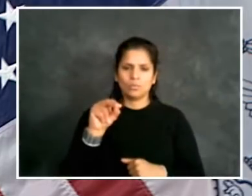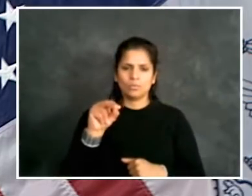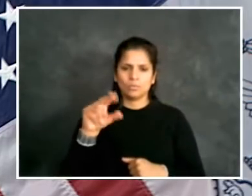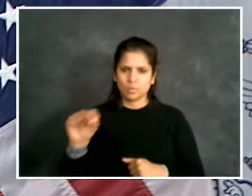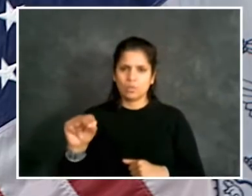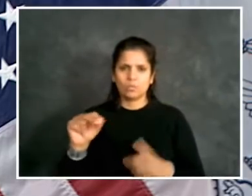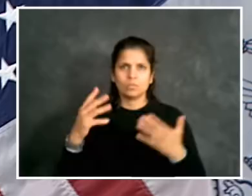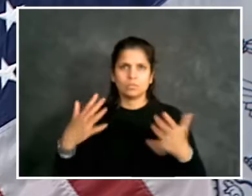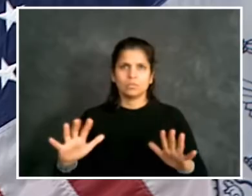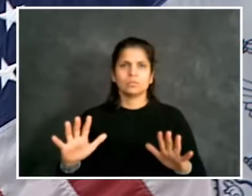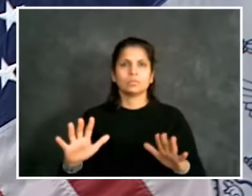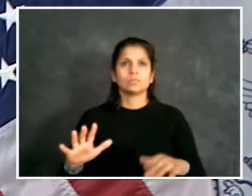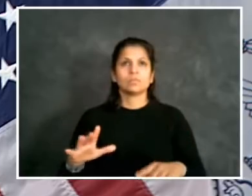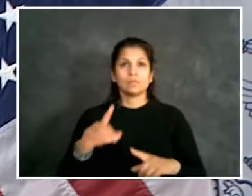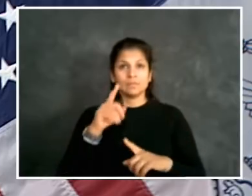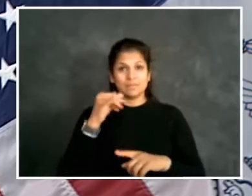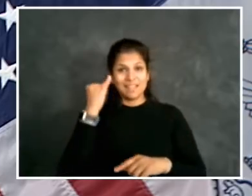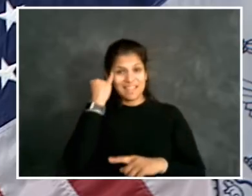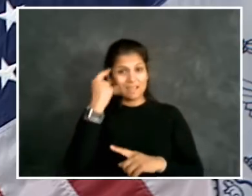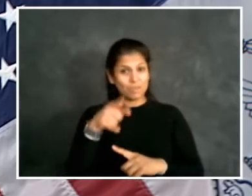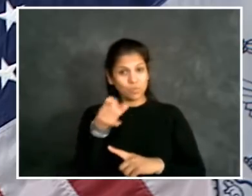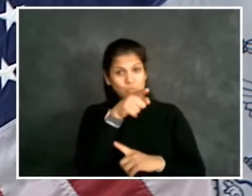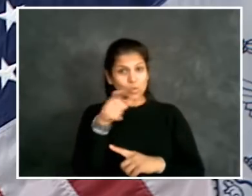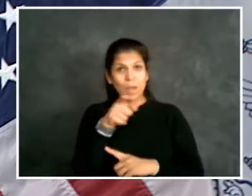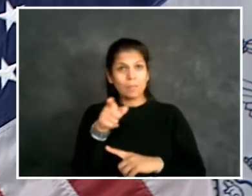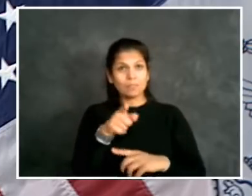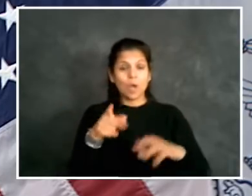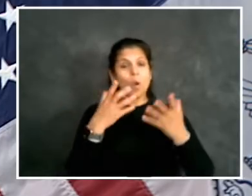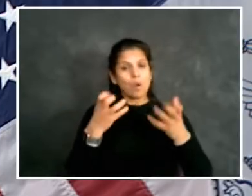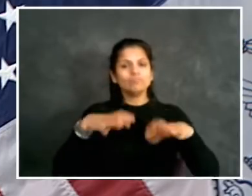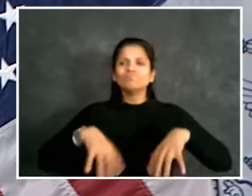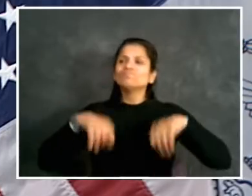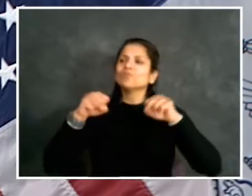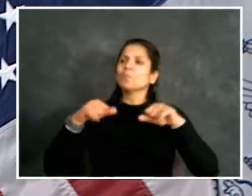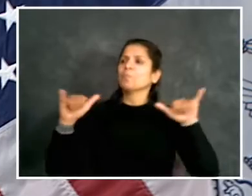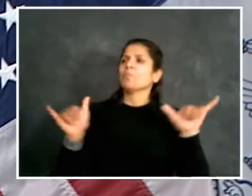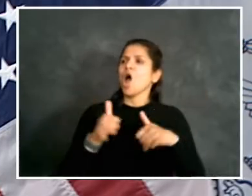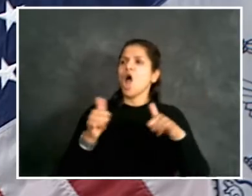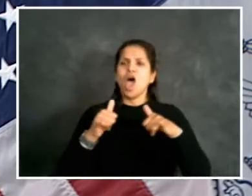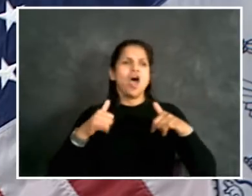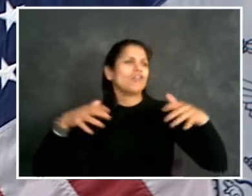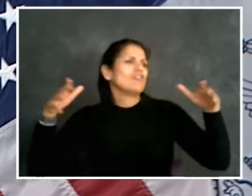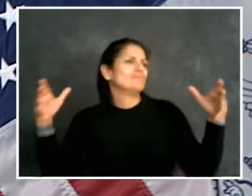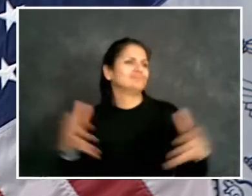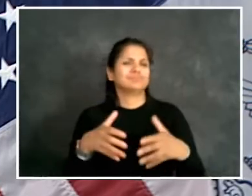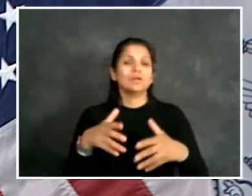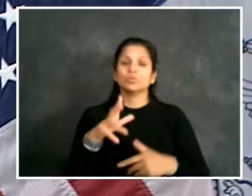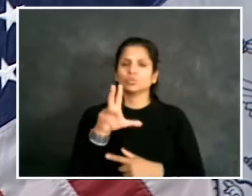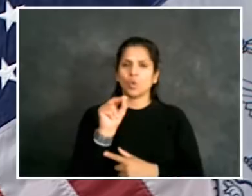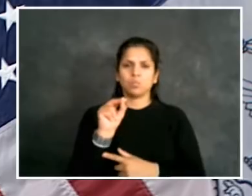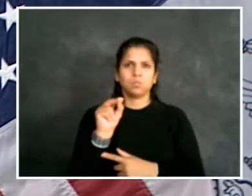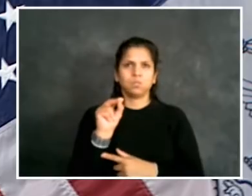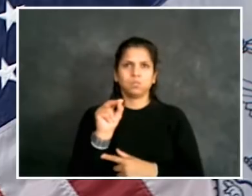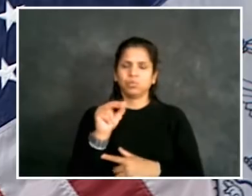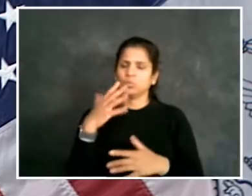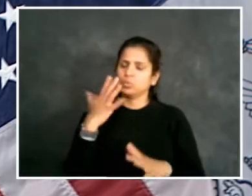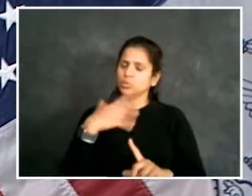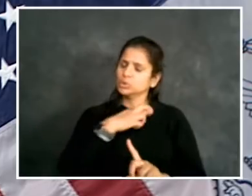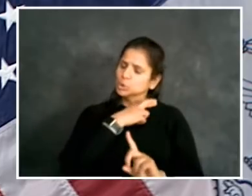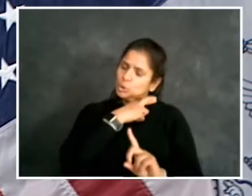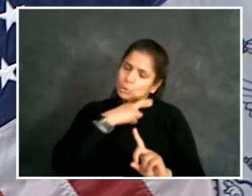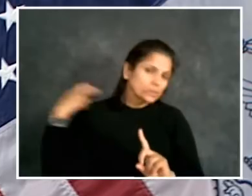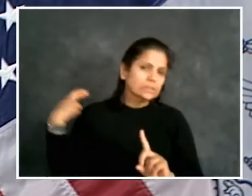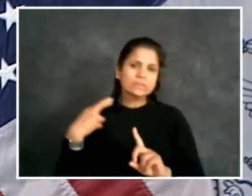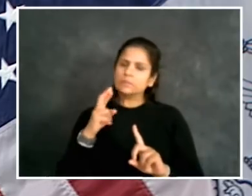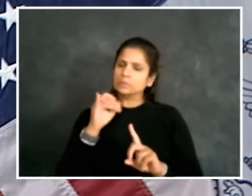gathering is really taking a chance with their own health and everybody else's health. So, you know, certainly anything,